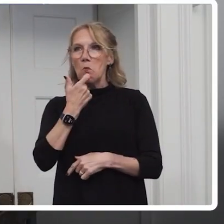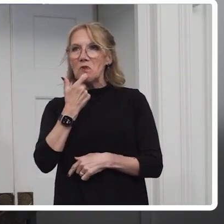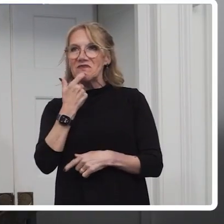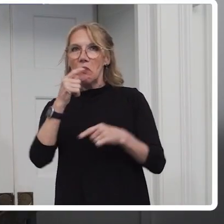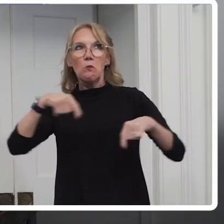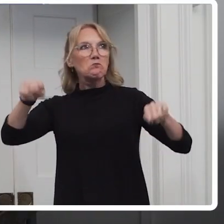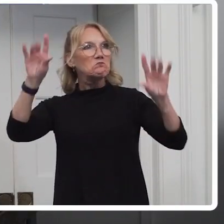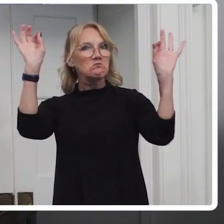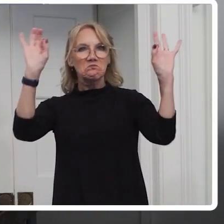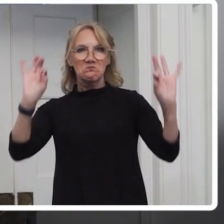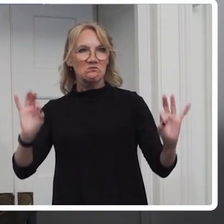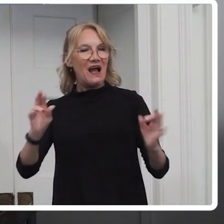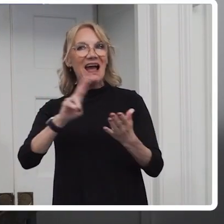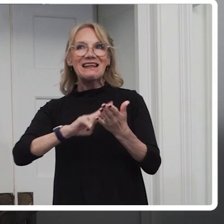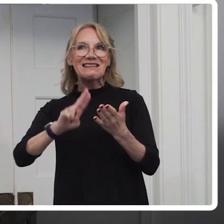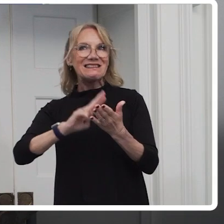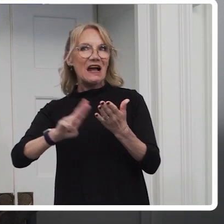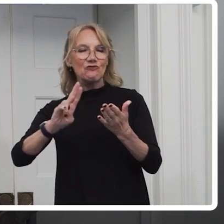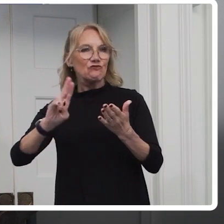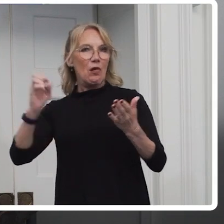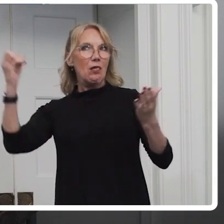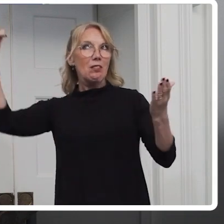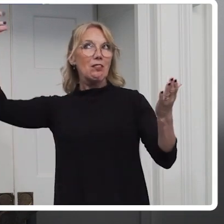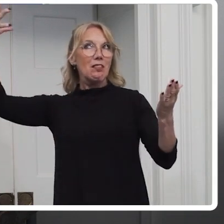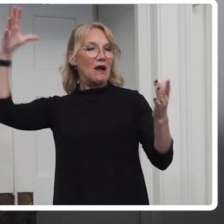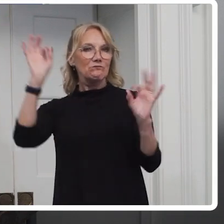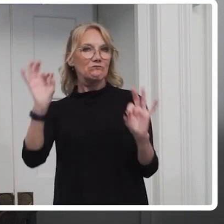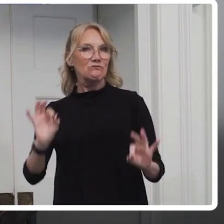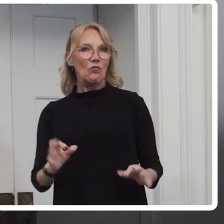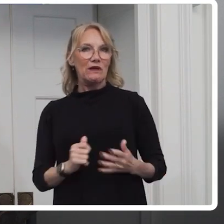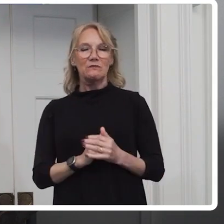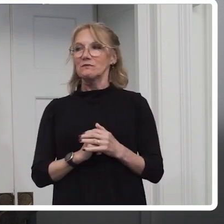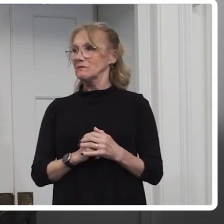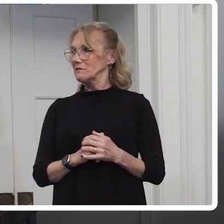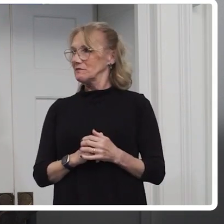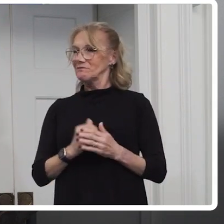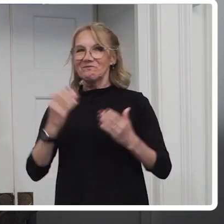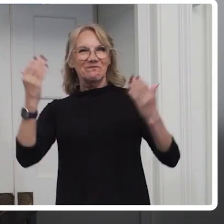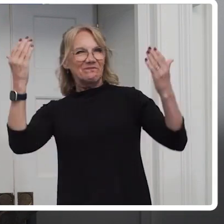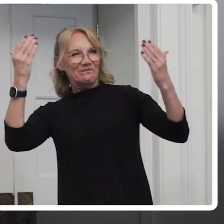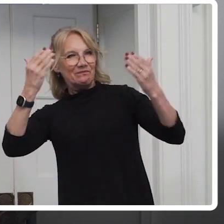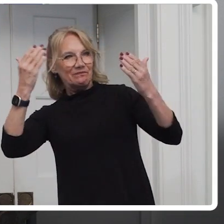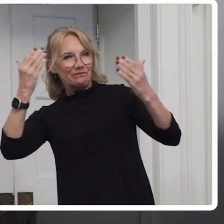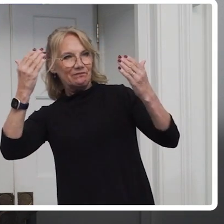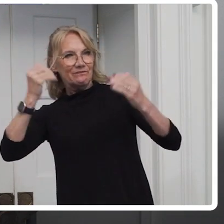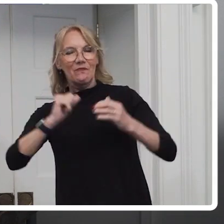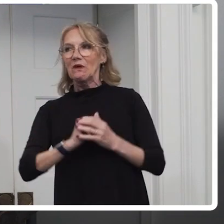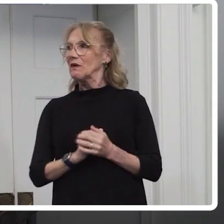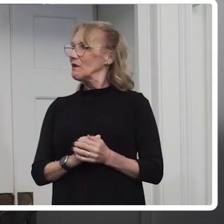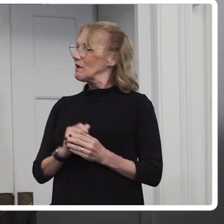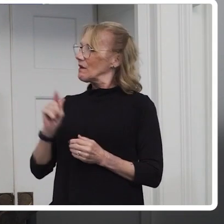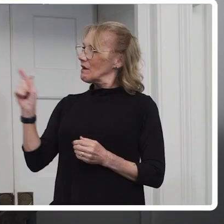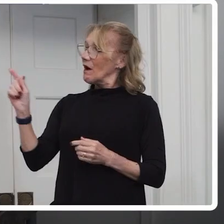windows, there's no natural light. There's dimmed lighting as well. And the way that it has